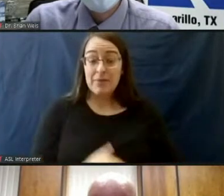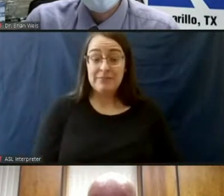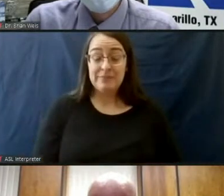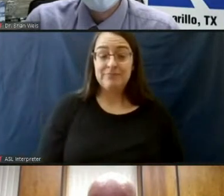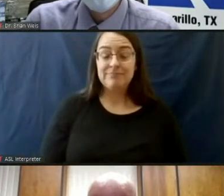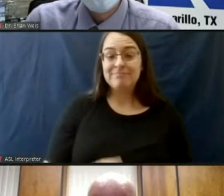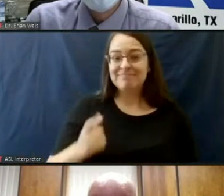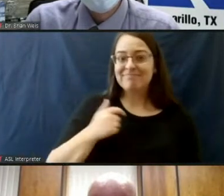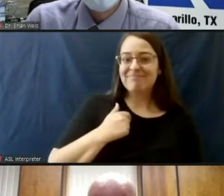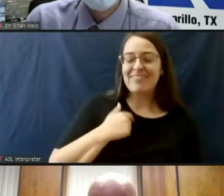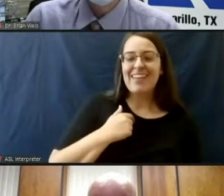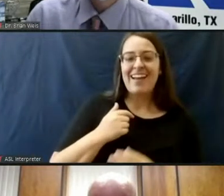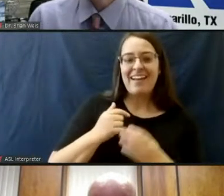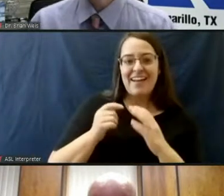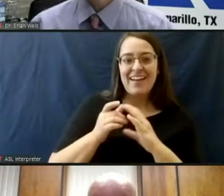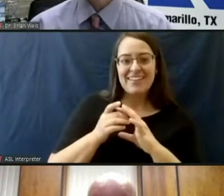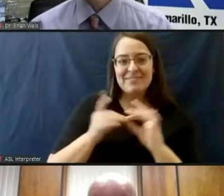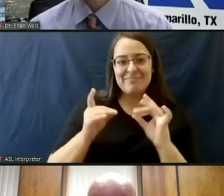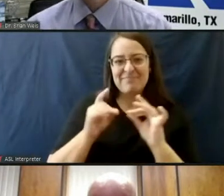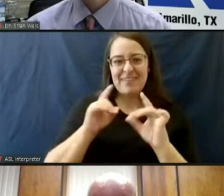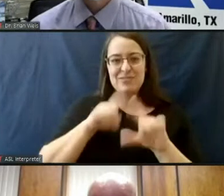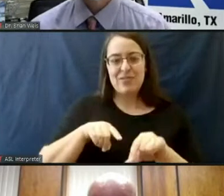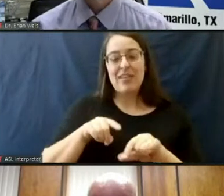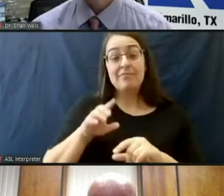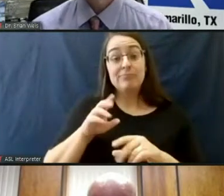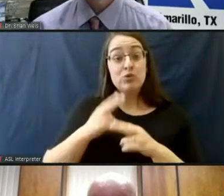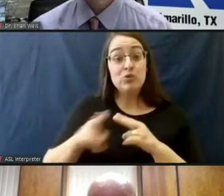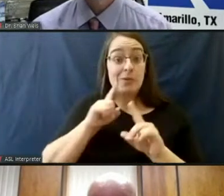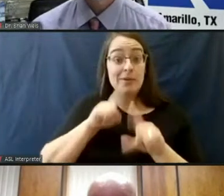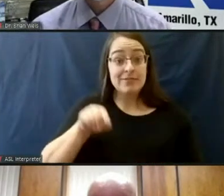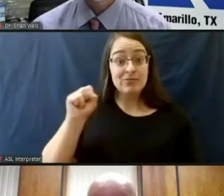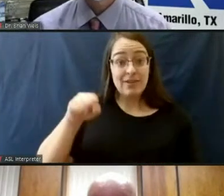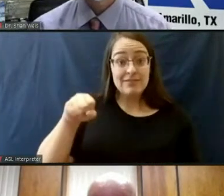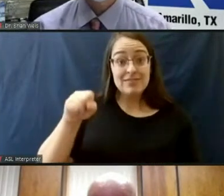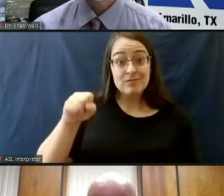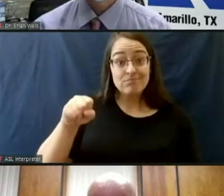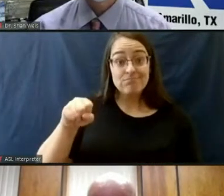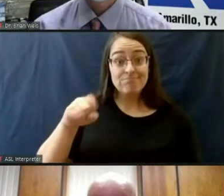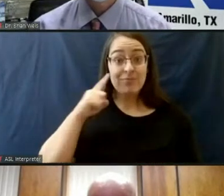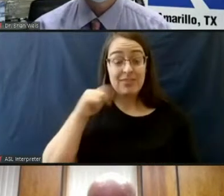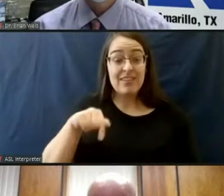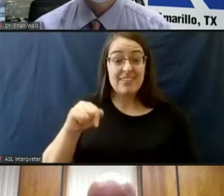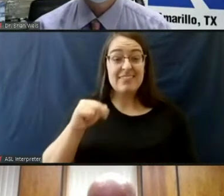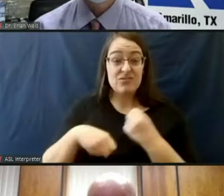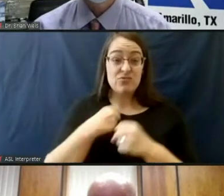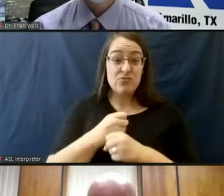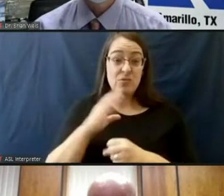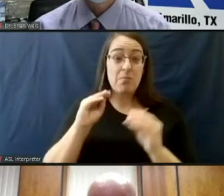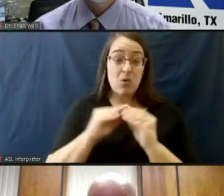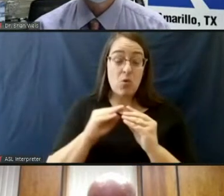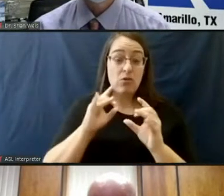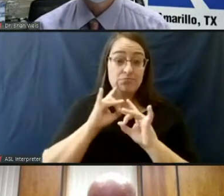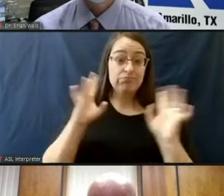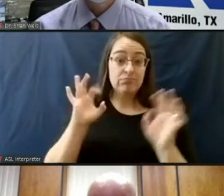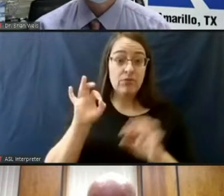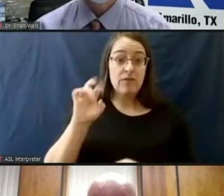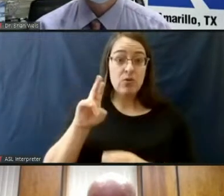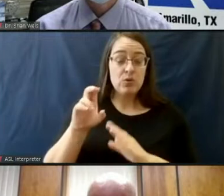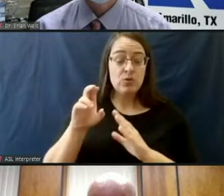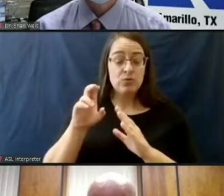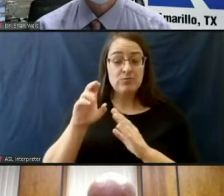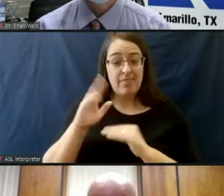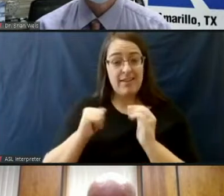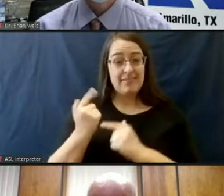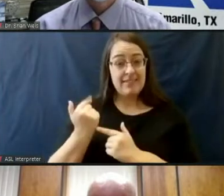I'll take a swing at that. The short answer is yes. We think that this is going to be a much more significant flu season. There's sort of